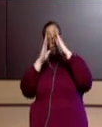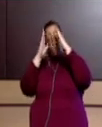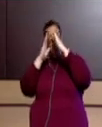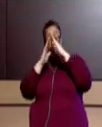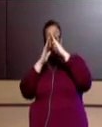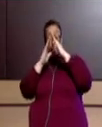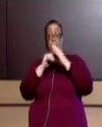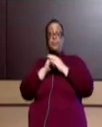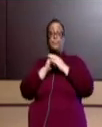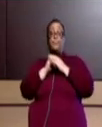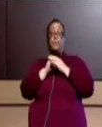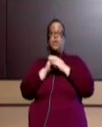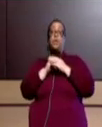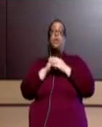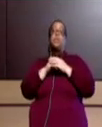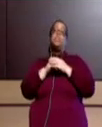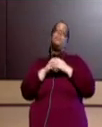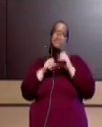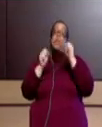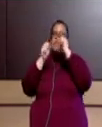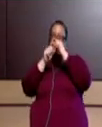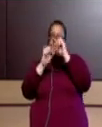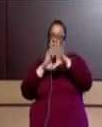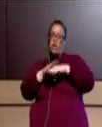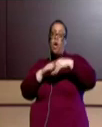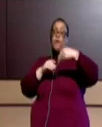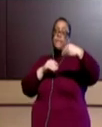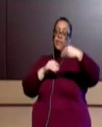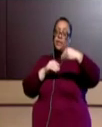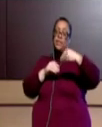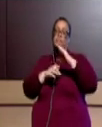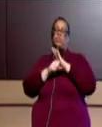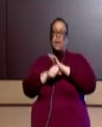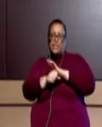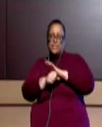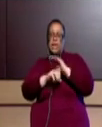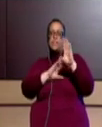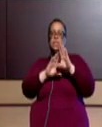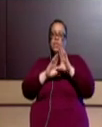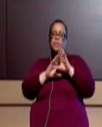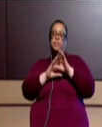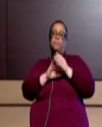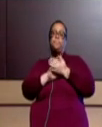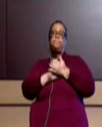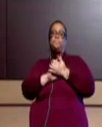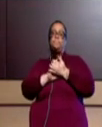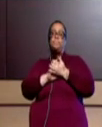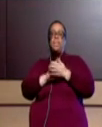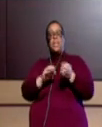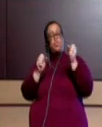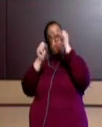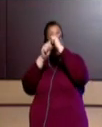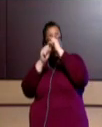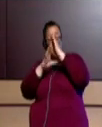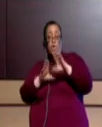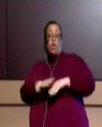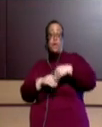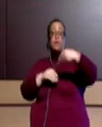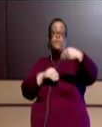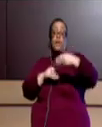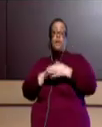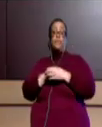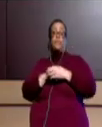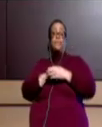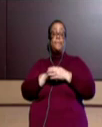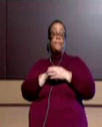a heightened state, you're in a fight or flight state. That's what anxiety does. It puts you in a height, a fight or flight. But so you're ready for the fight.